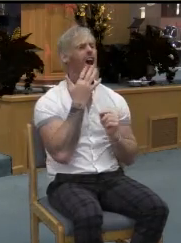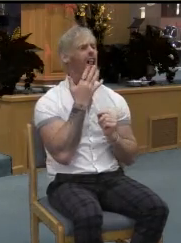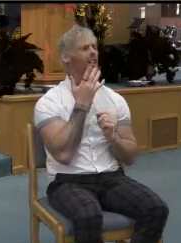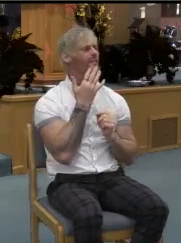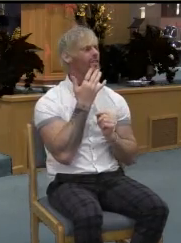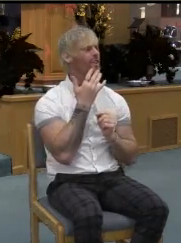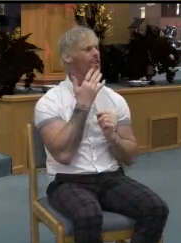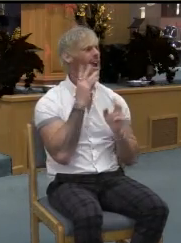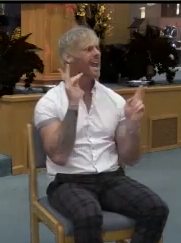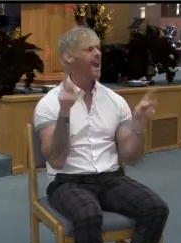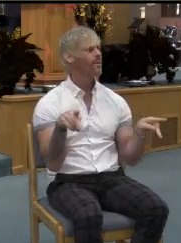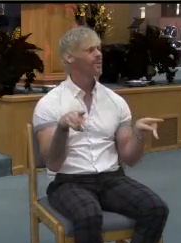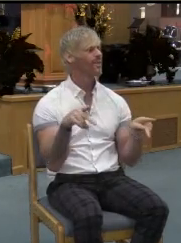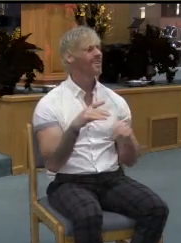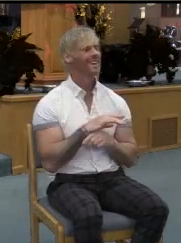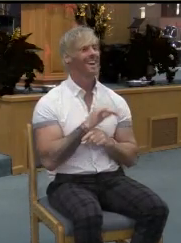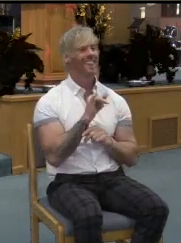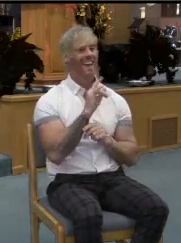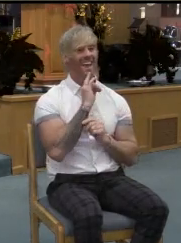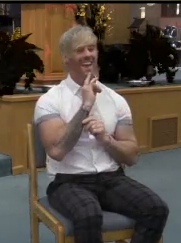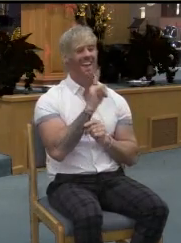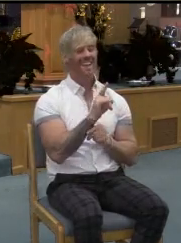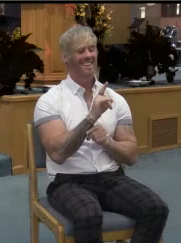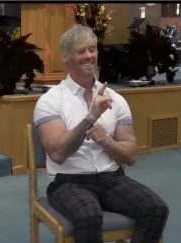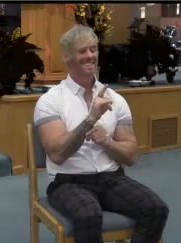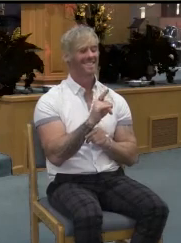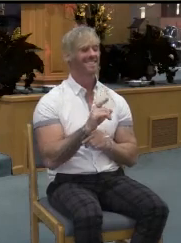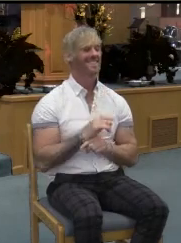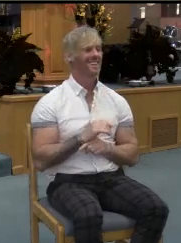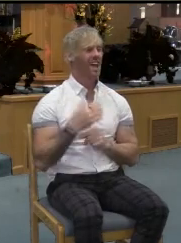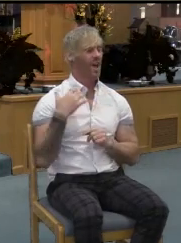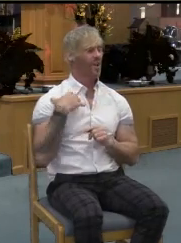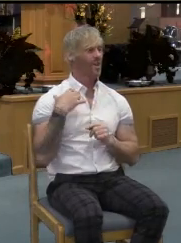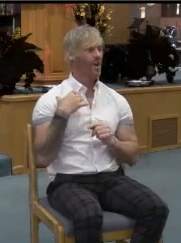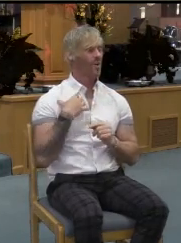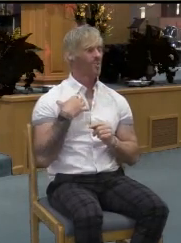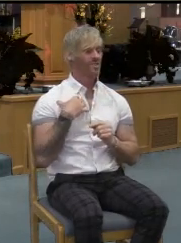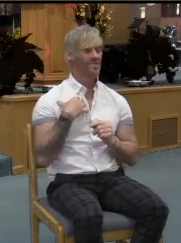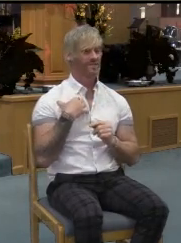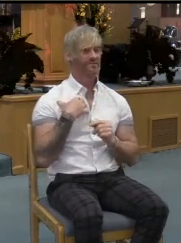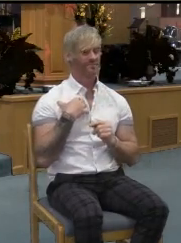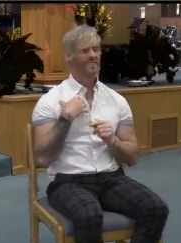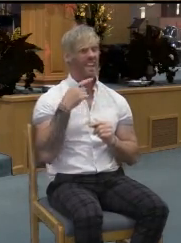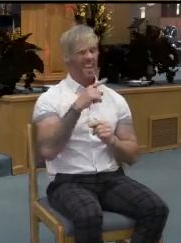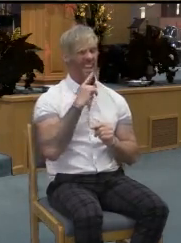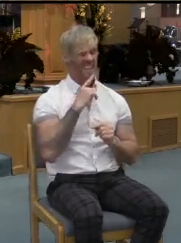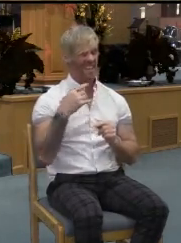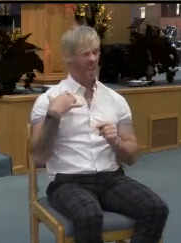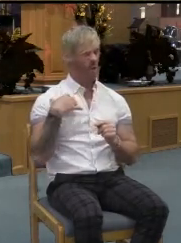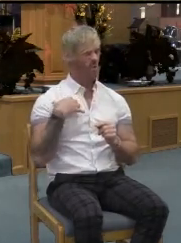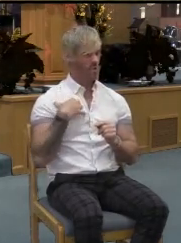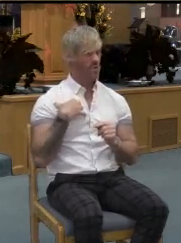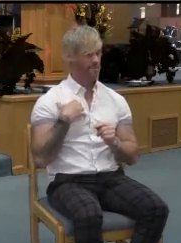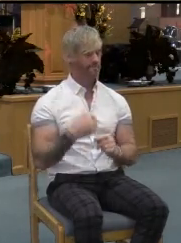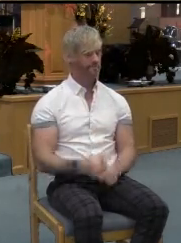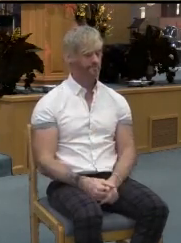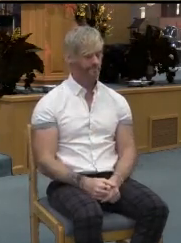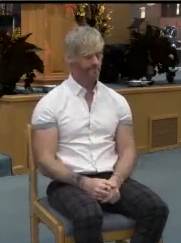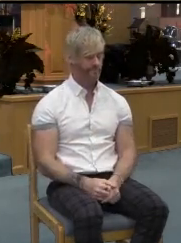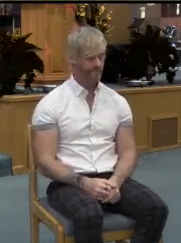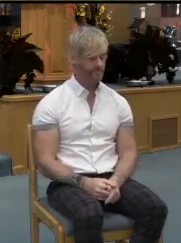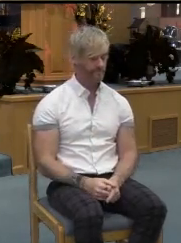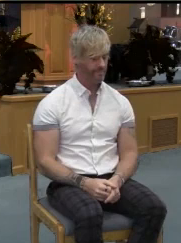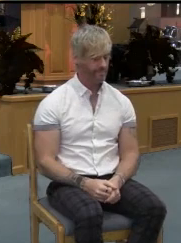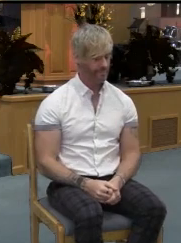Dodgers to 2 World Series championships. He made a comment about contentment. I recorded it. It's only